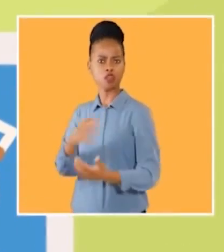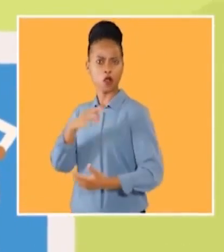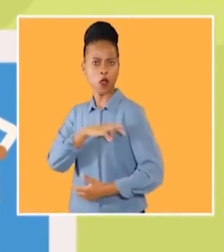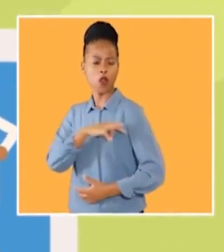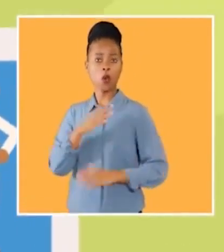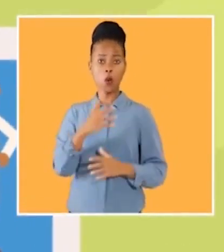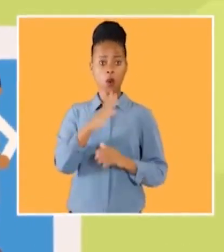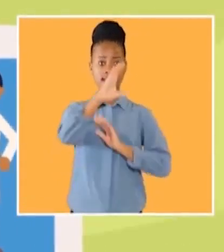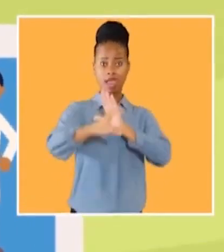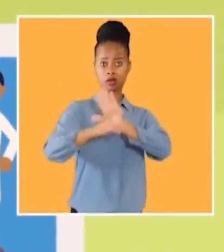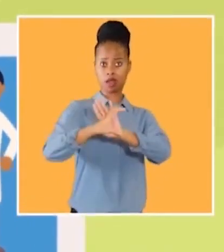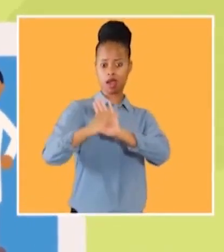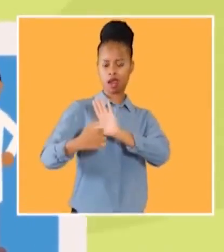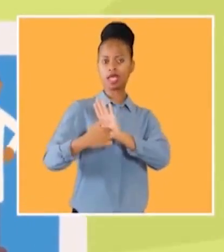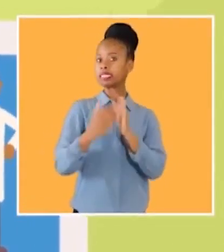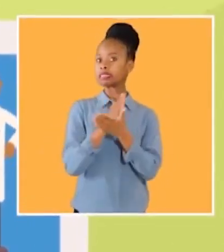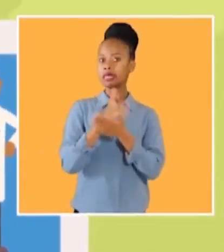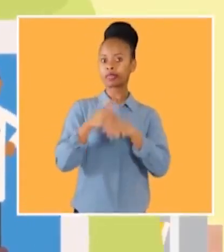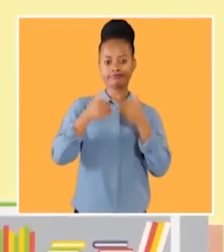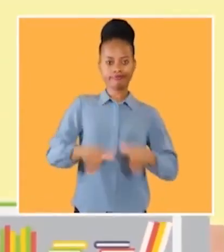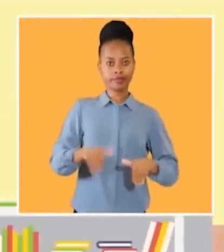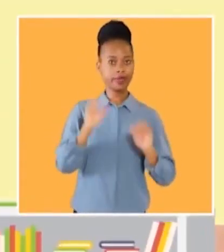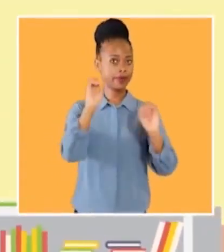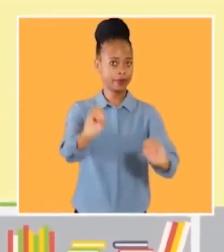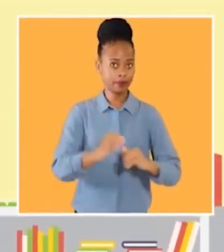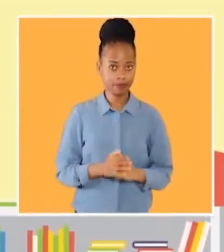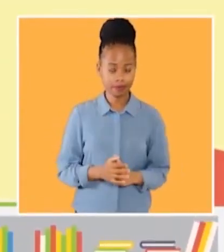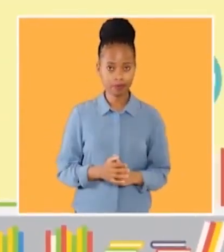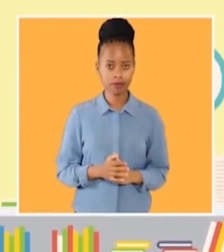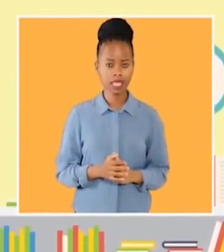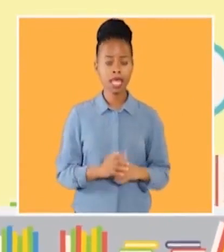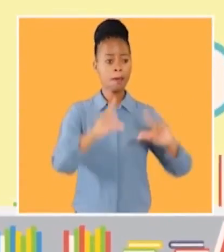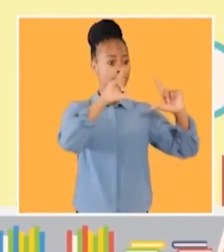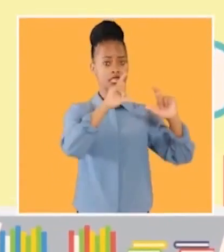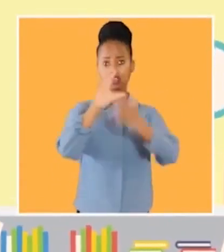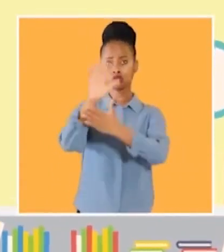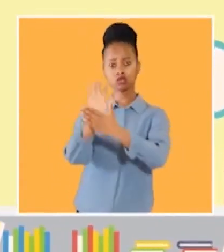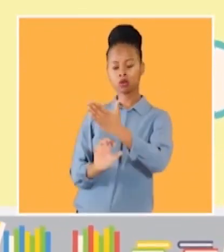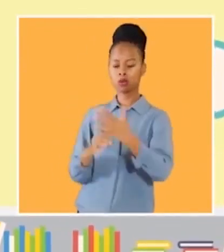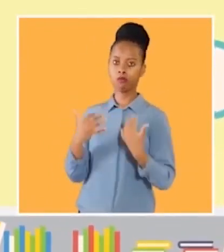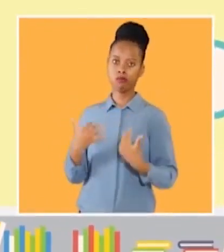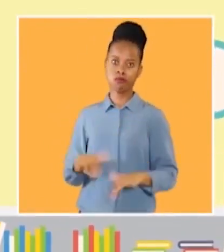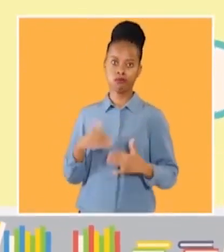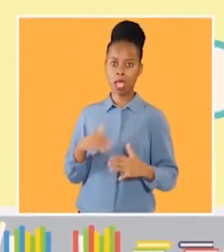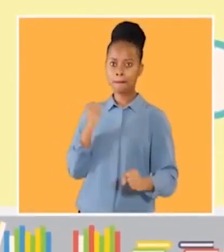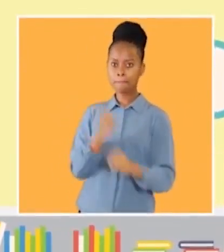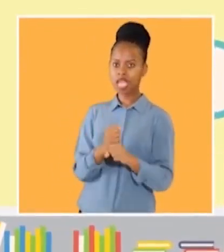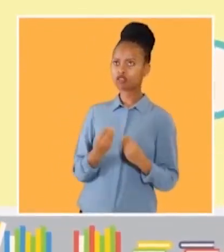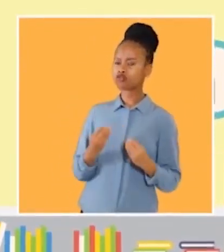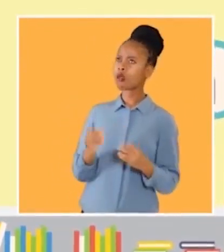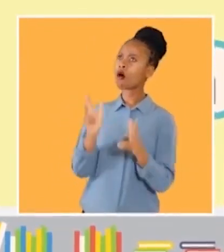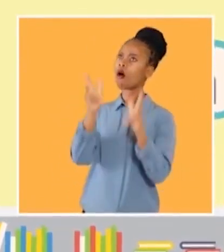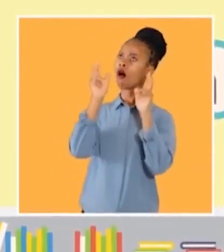gender non-conforming characters are seldom represented. Pictures and stories can influence